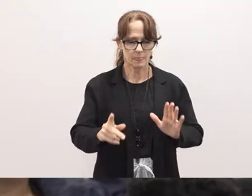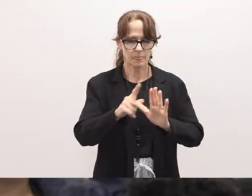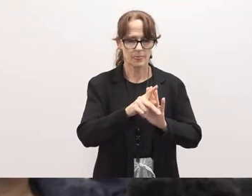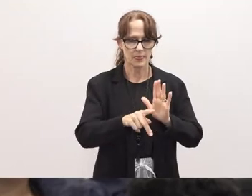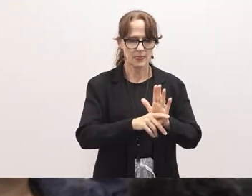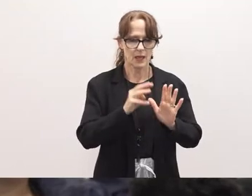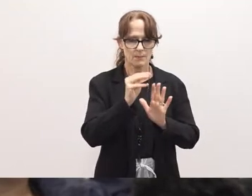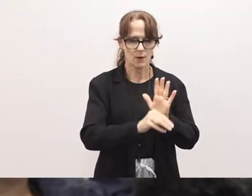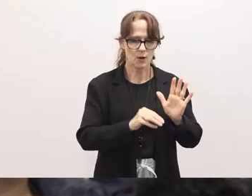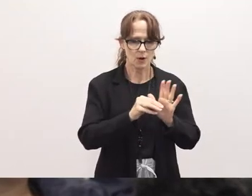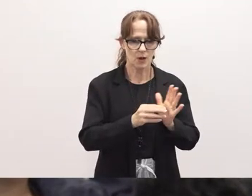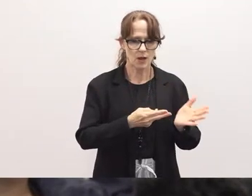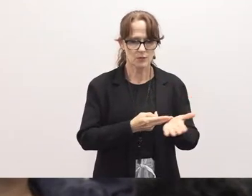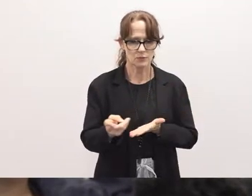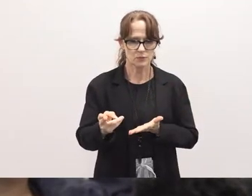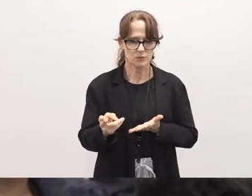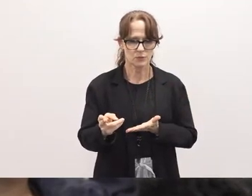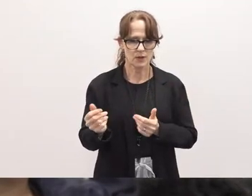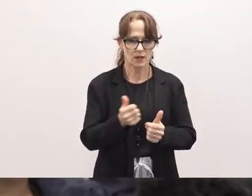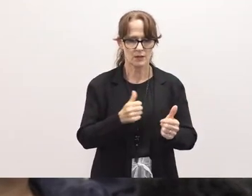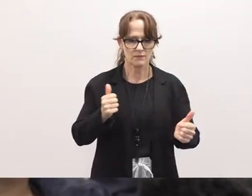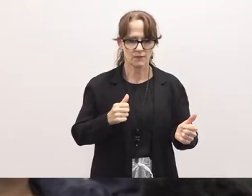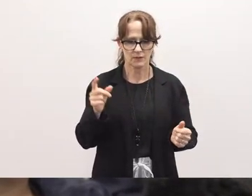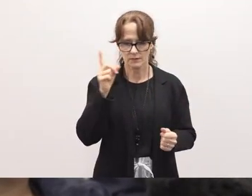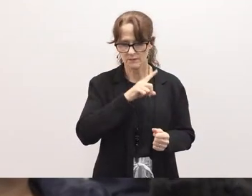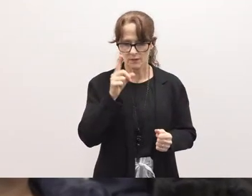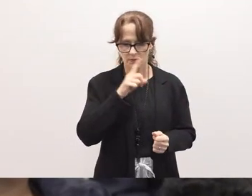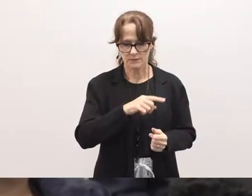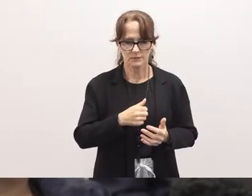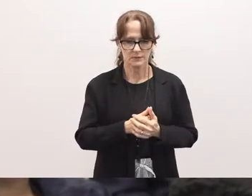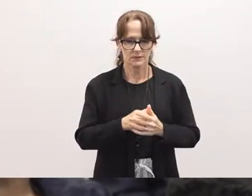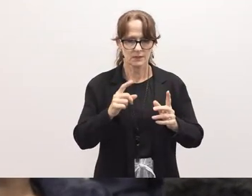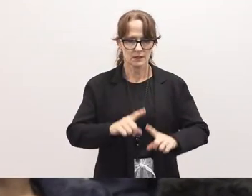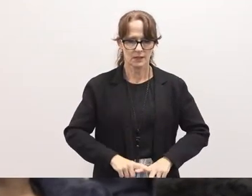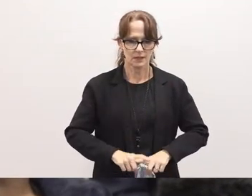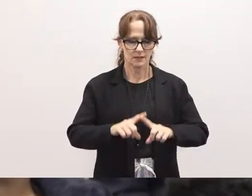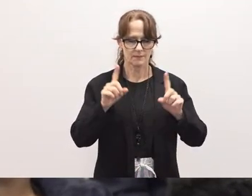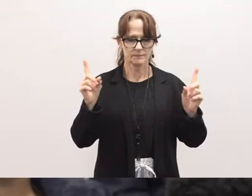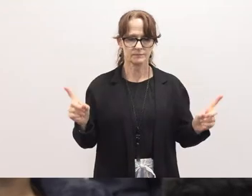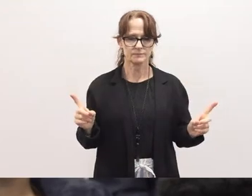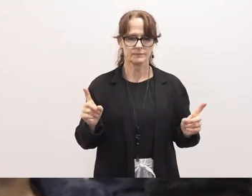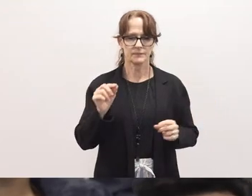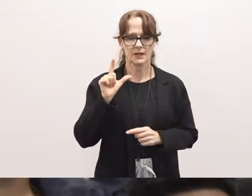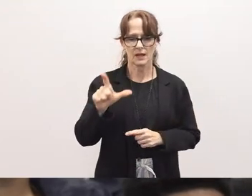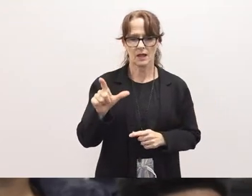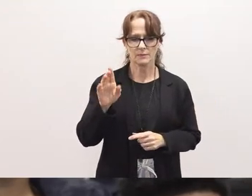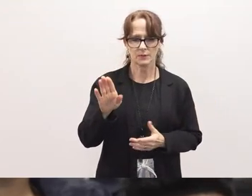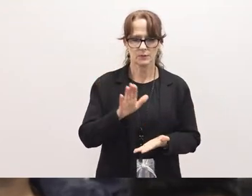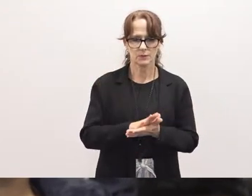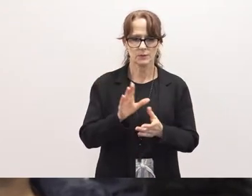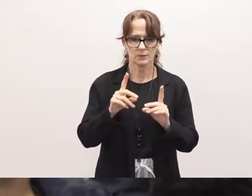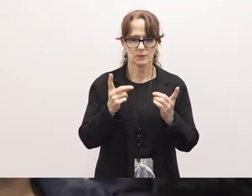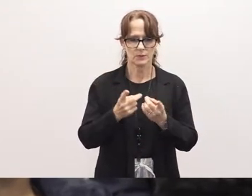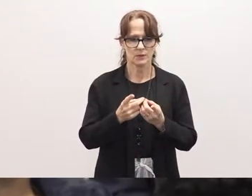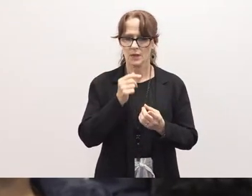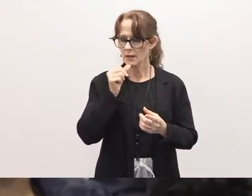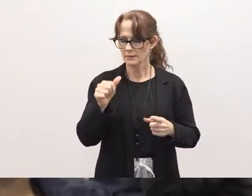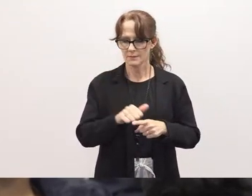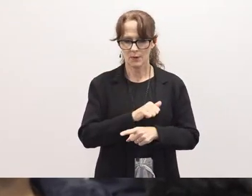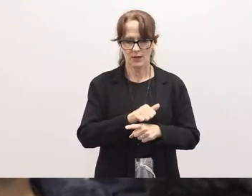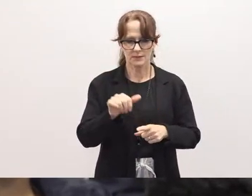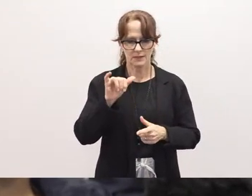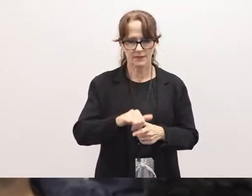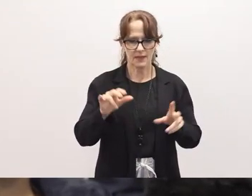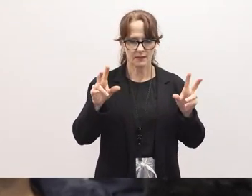of morality, truth, and to avoid falsehood. Unfortunately, the Long Beach School District doesn't practice it.